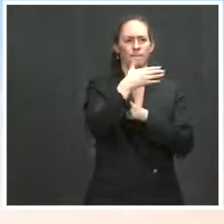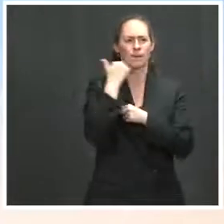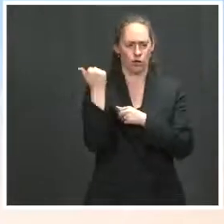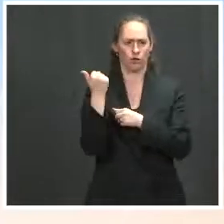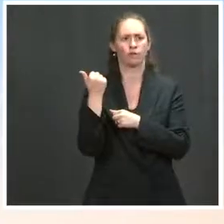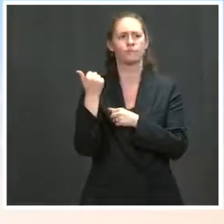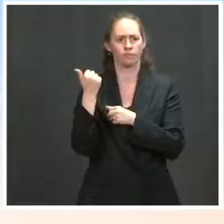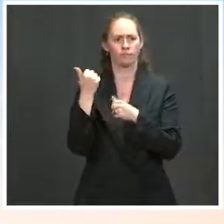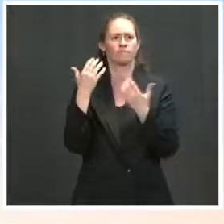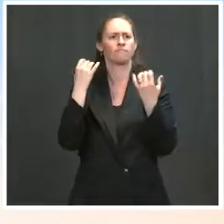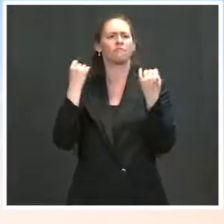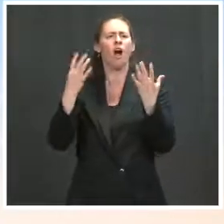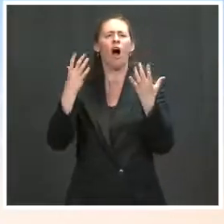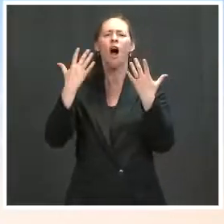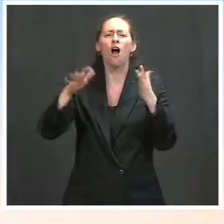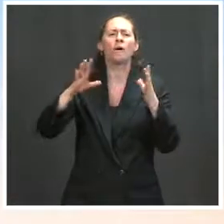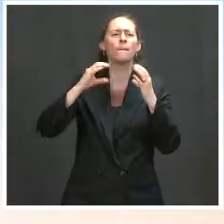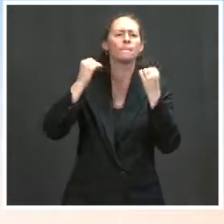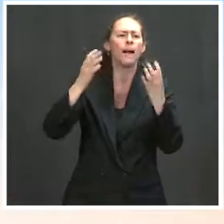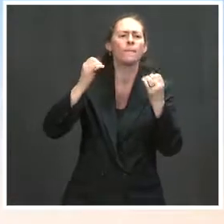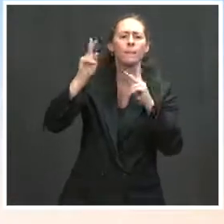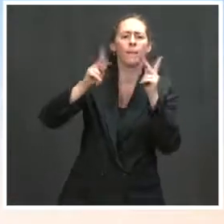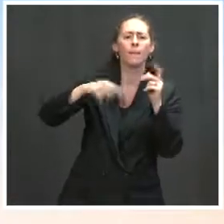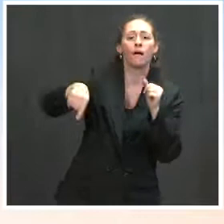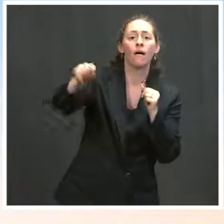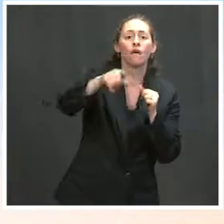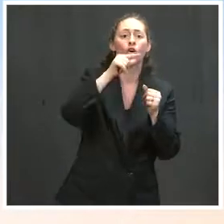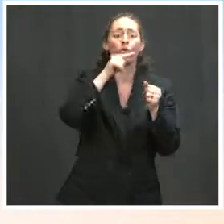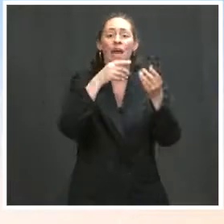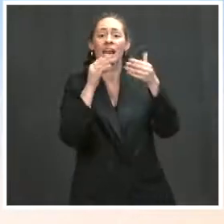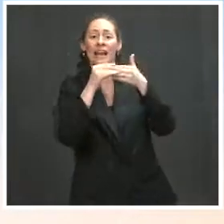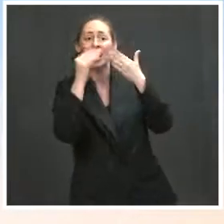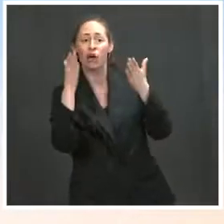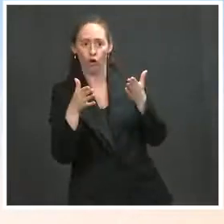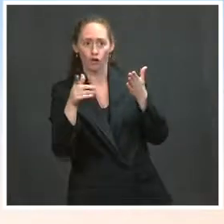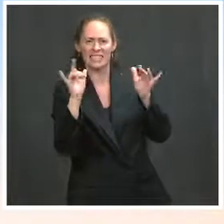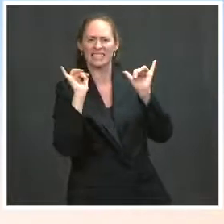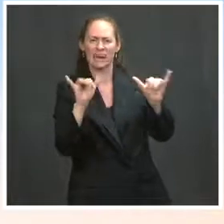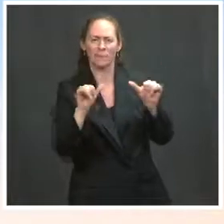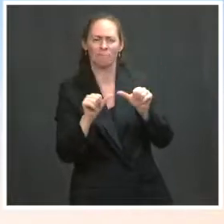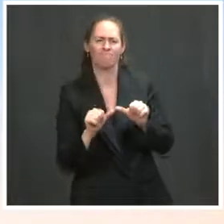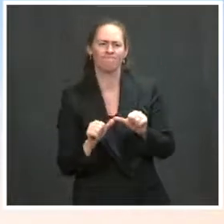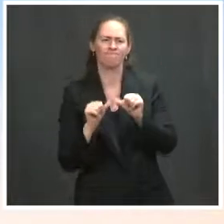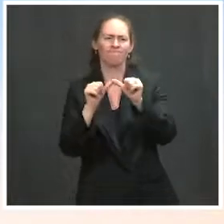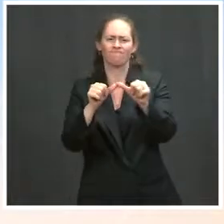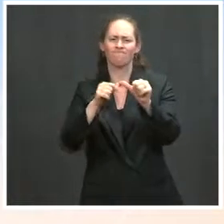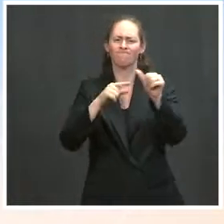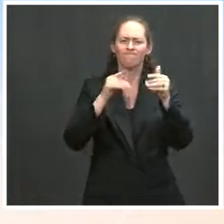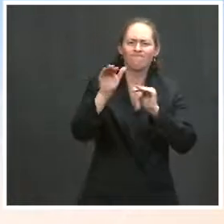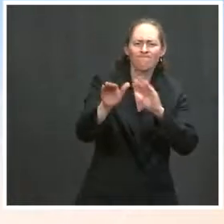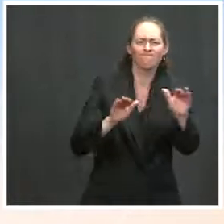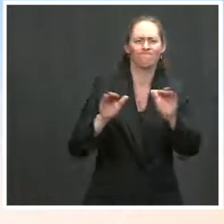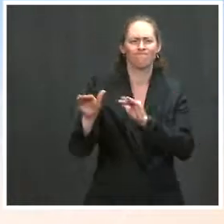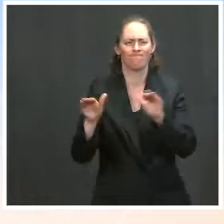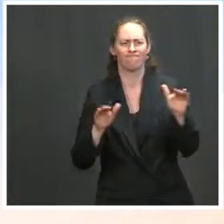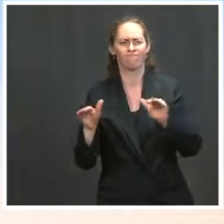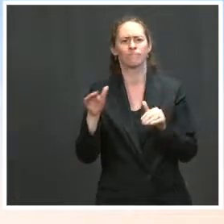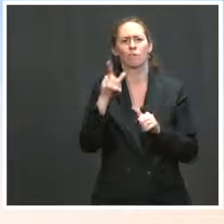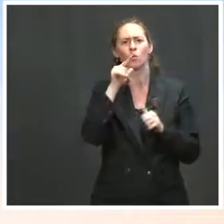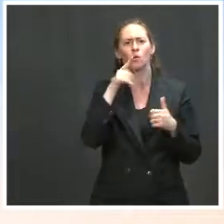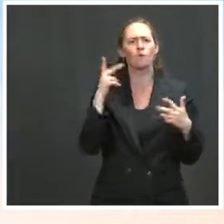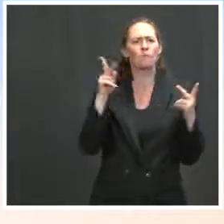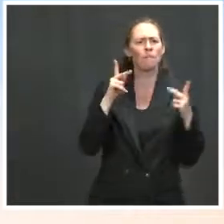have people who are in those local communities that are continuing to have those conversations with people who have hesitancy, with people